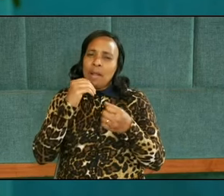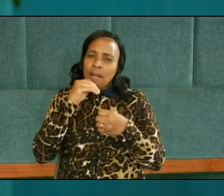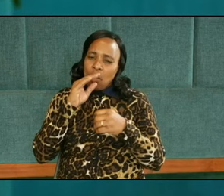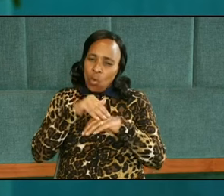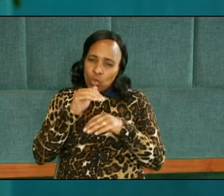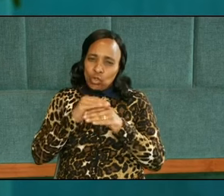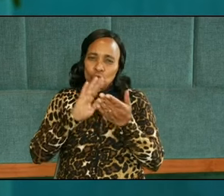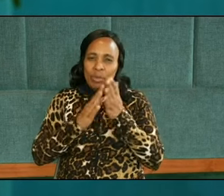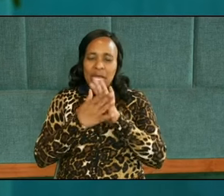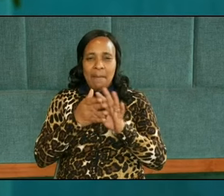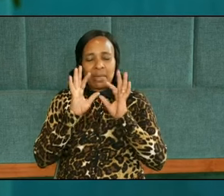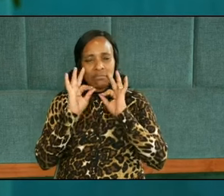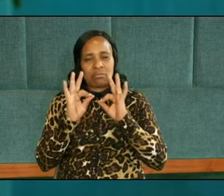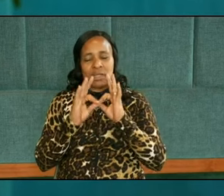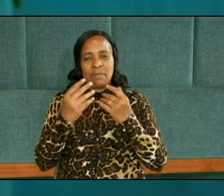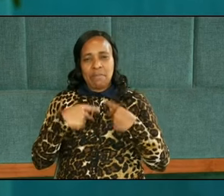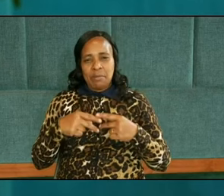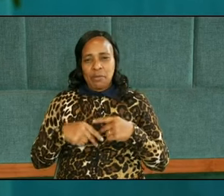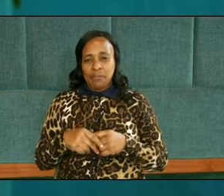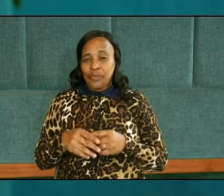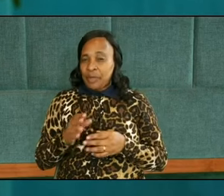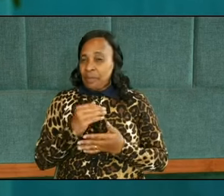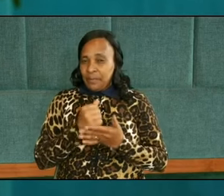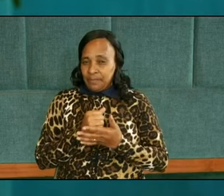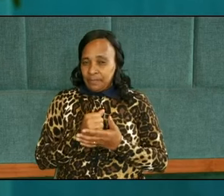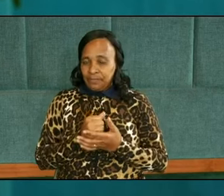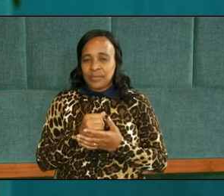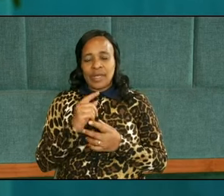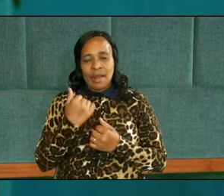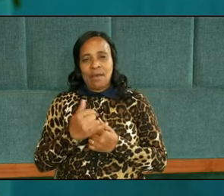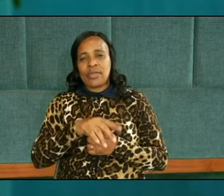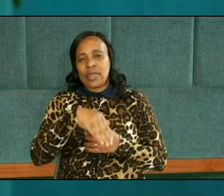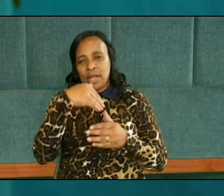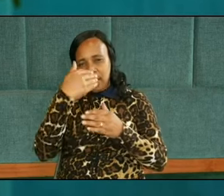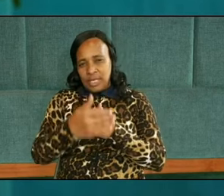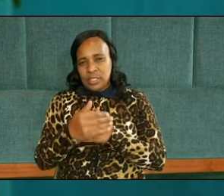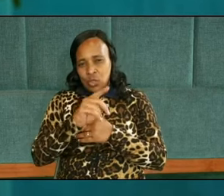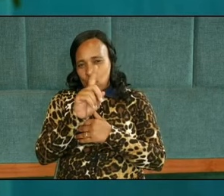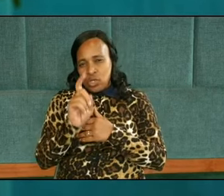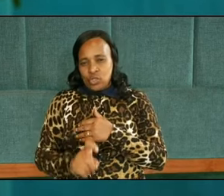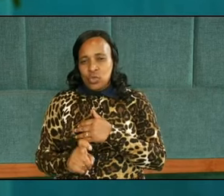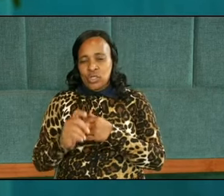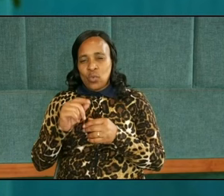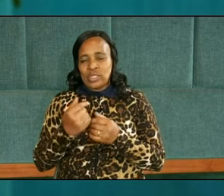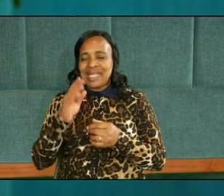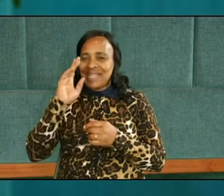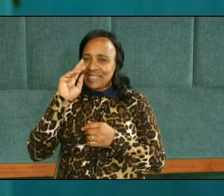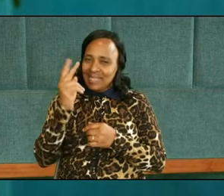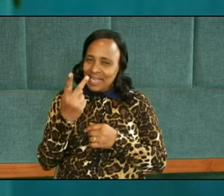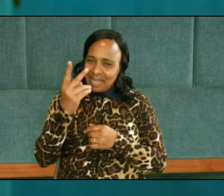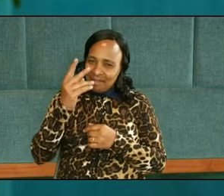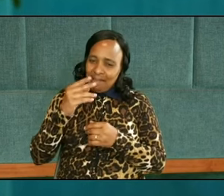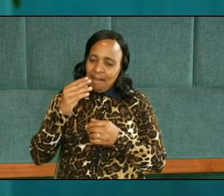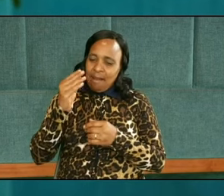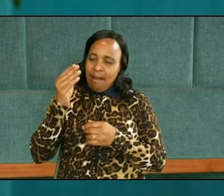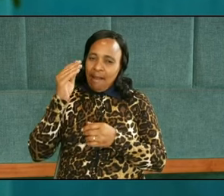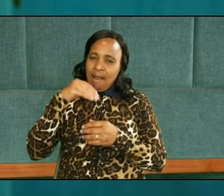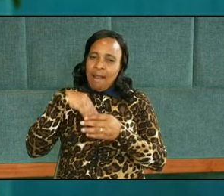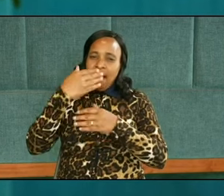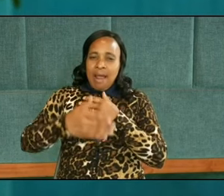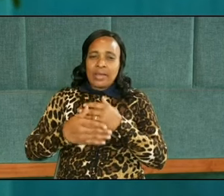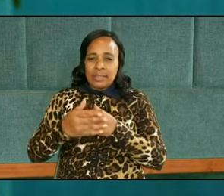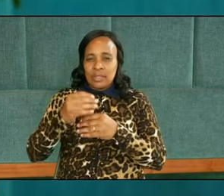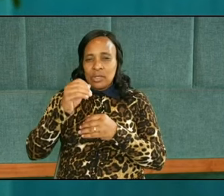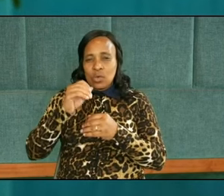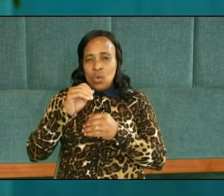people. Amen. The next question we could ponder over is the second last question. Why was